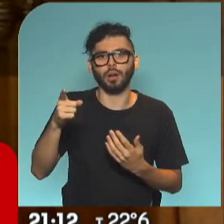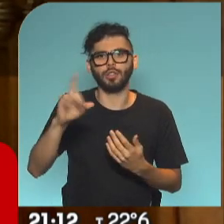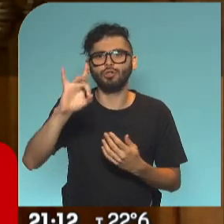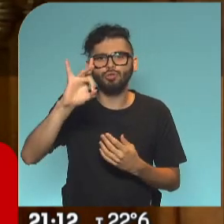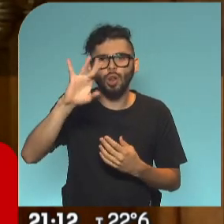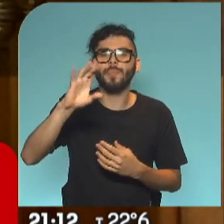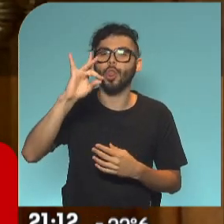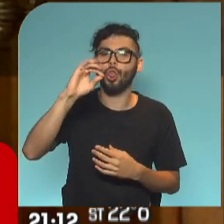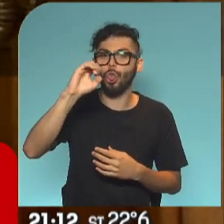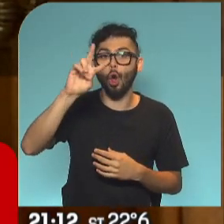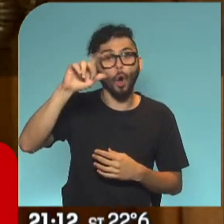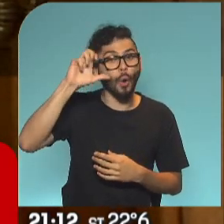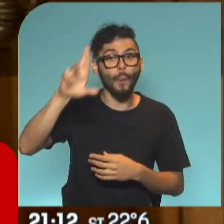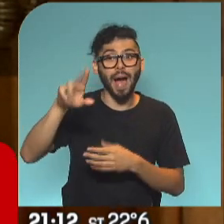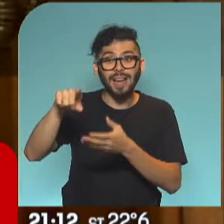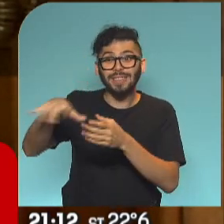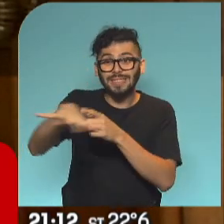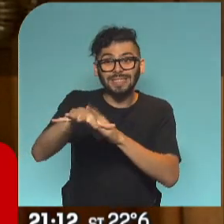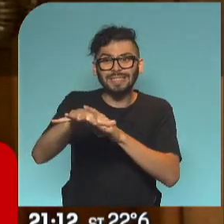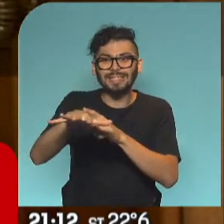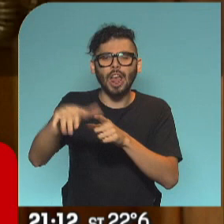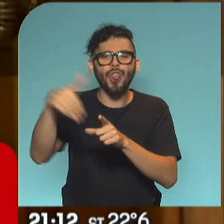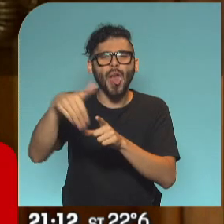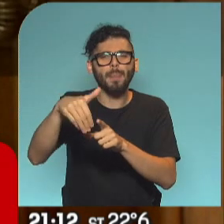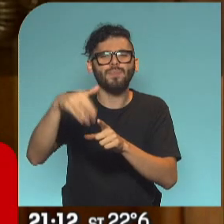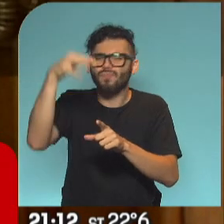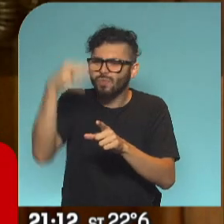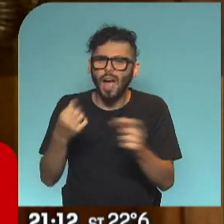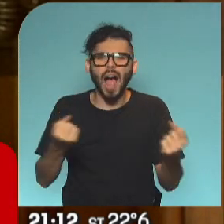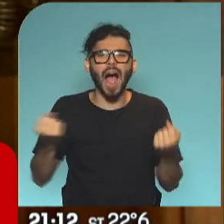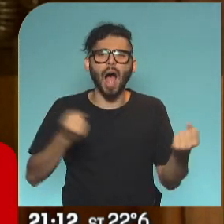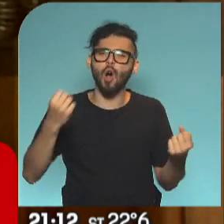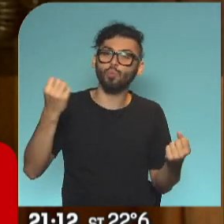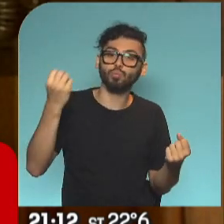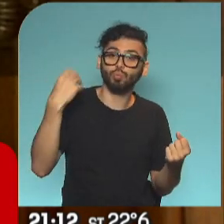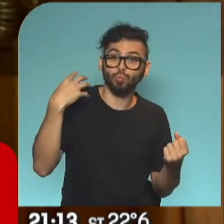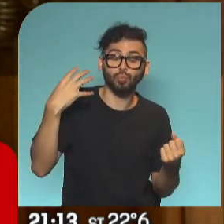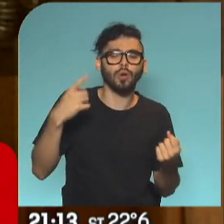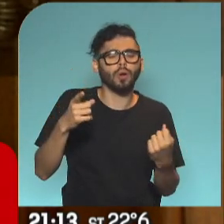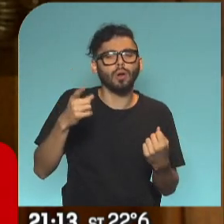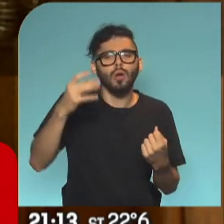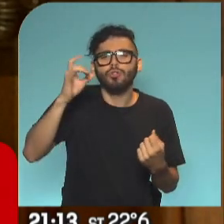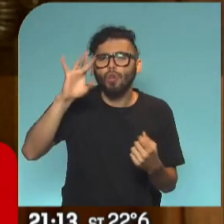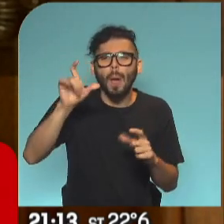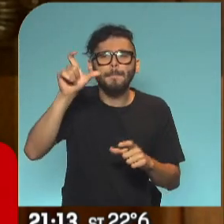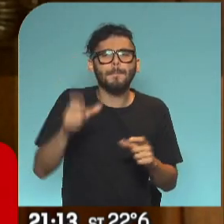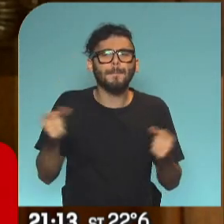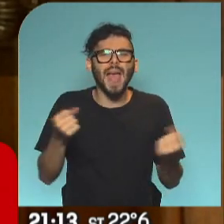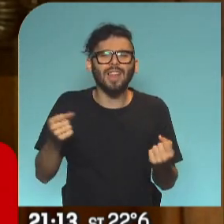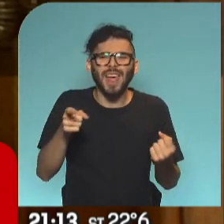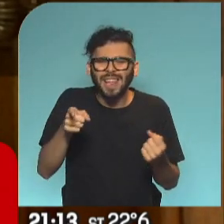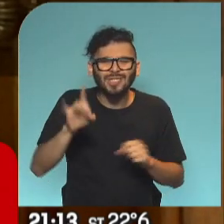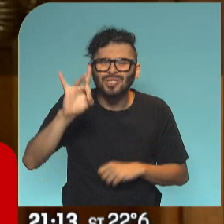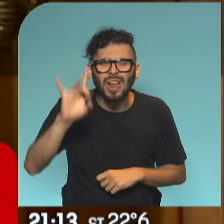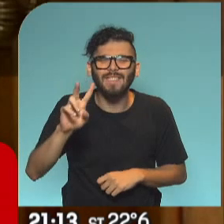at Dover, only affect human-handled freight. And that is only 20% of the